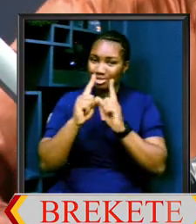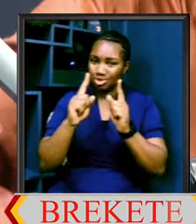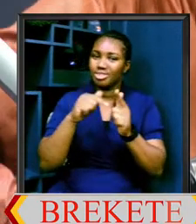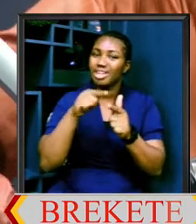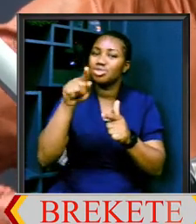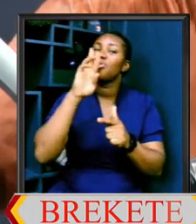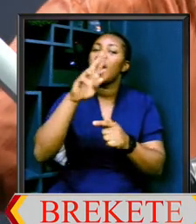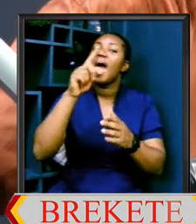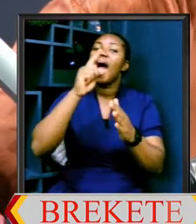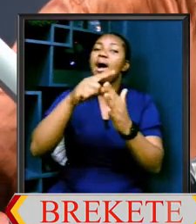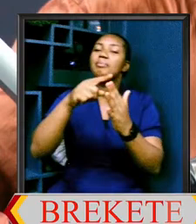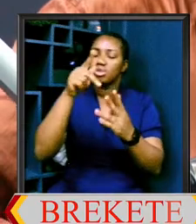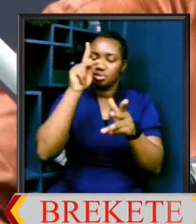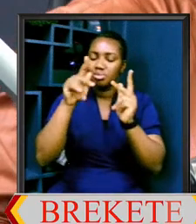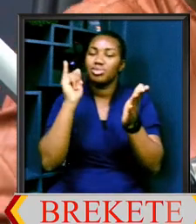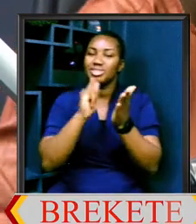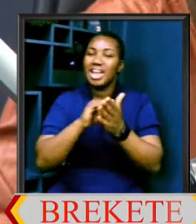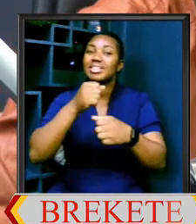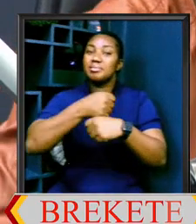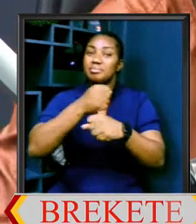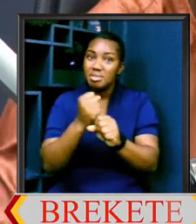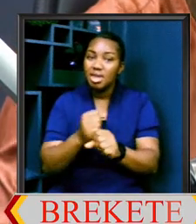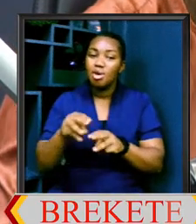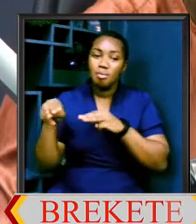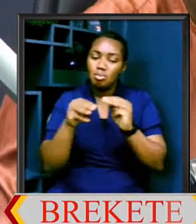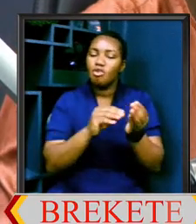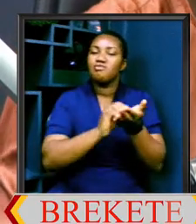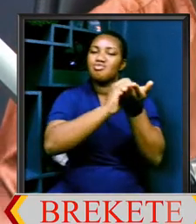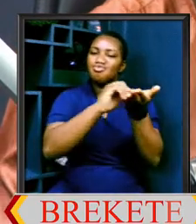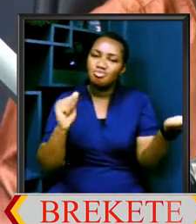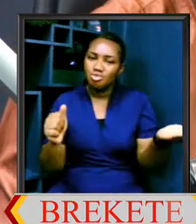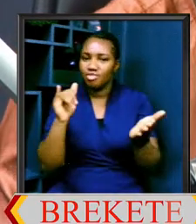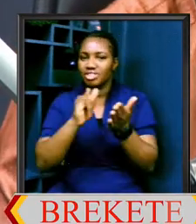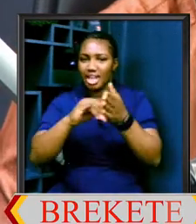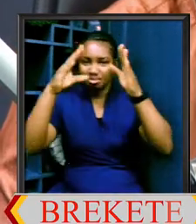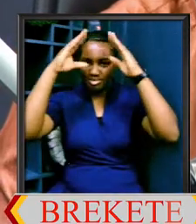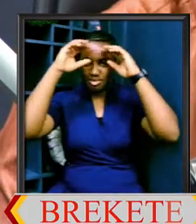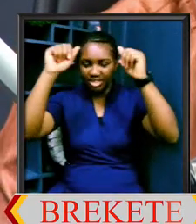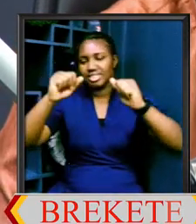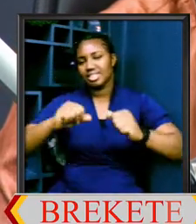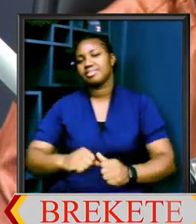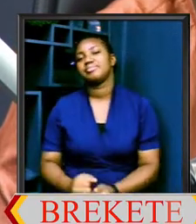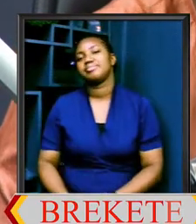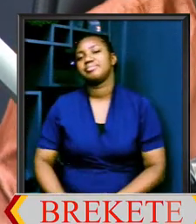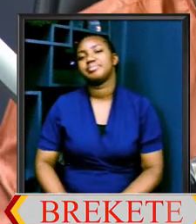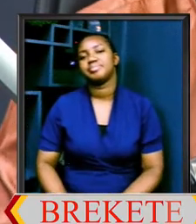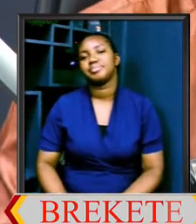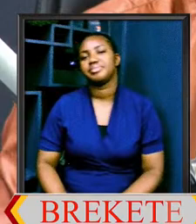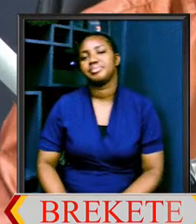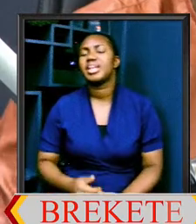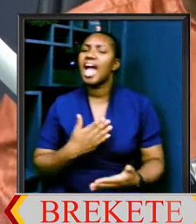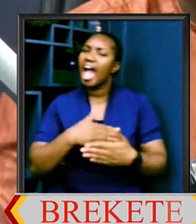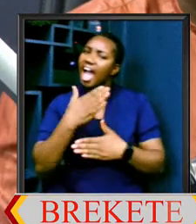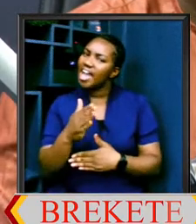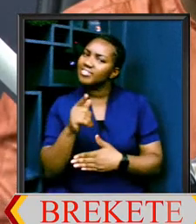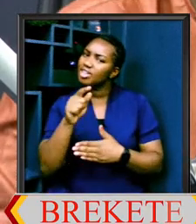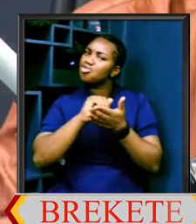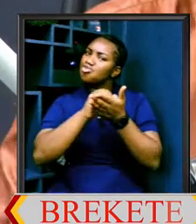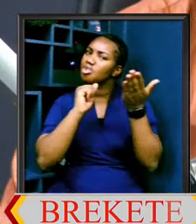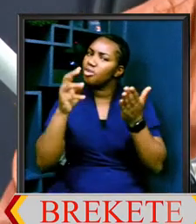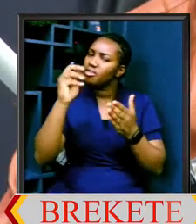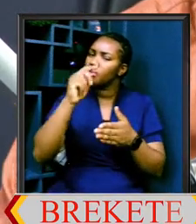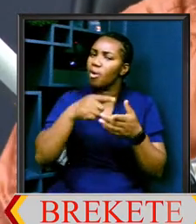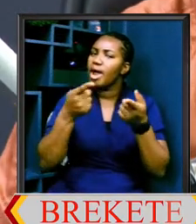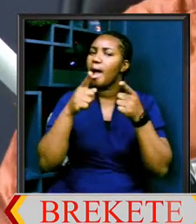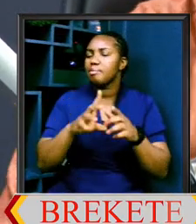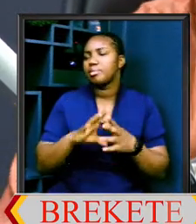amongst the people, we make move, we impeach the former president. Yes, sir. After when I impeach him, what